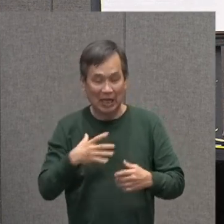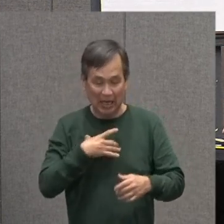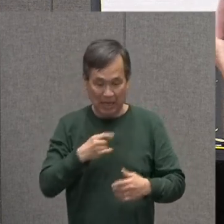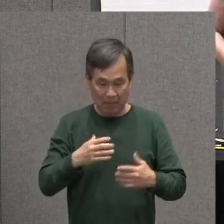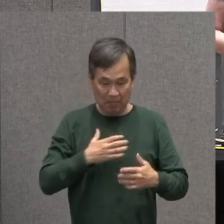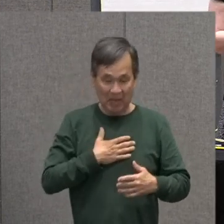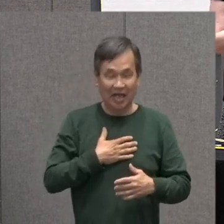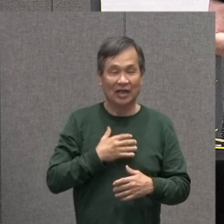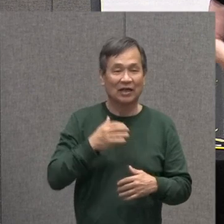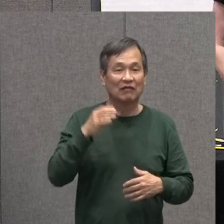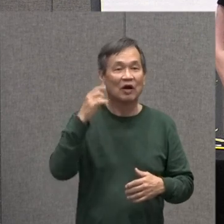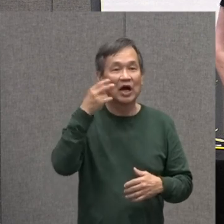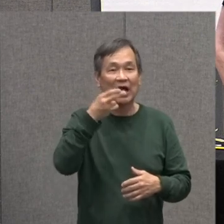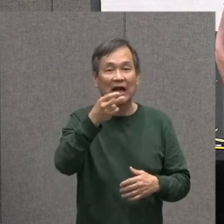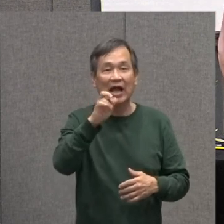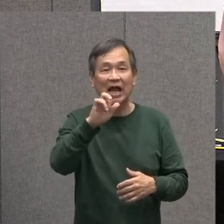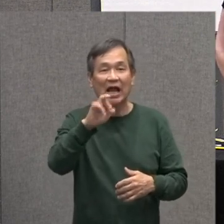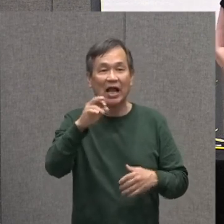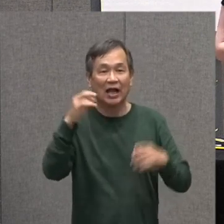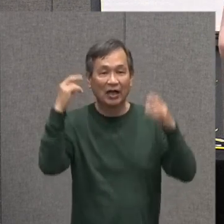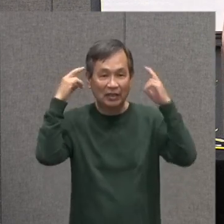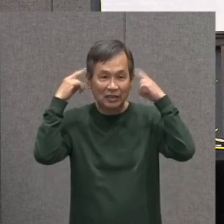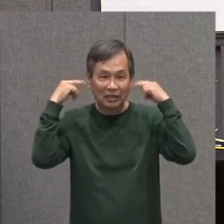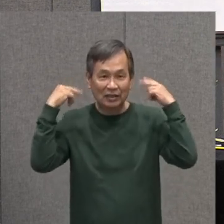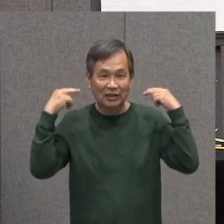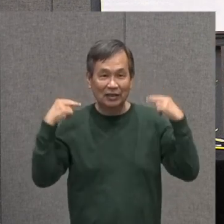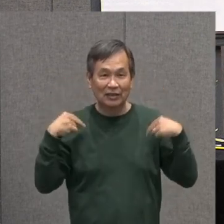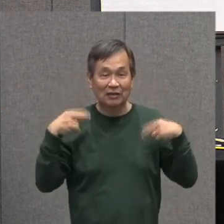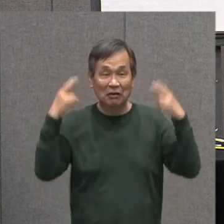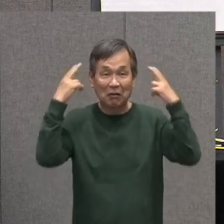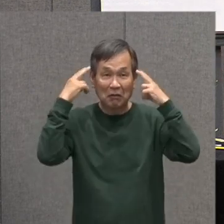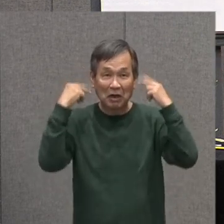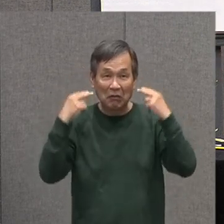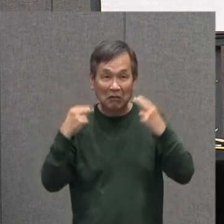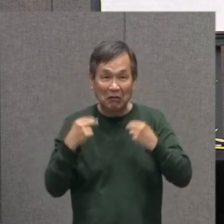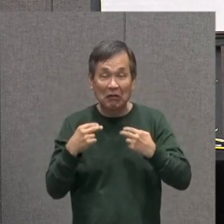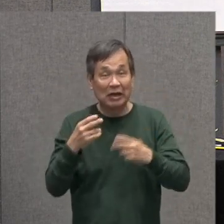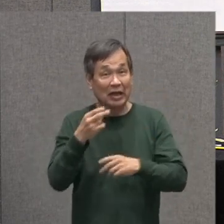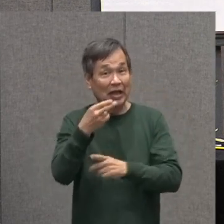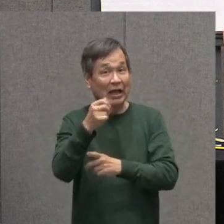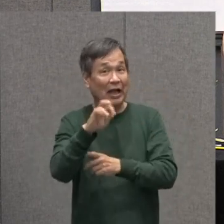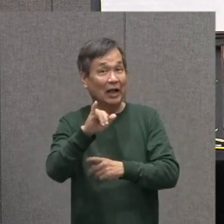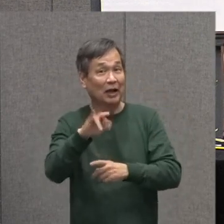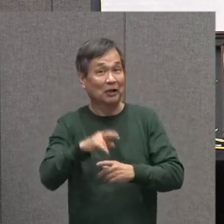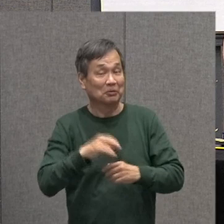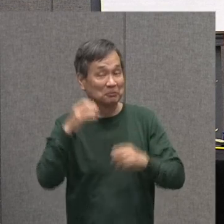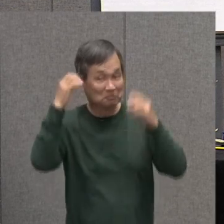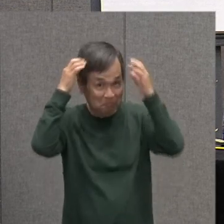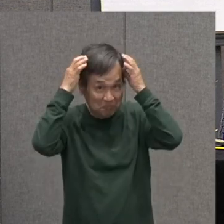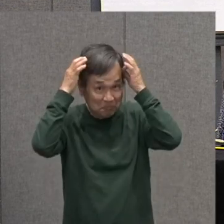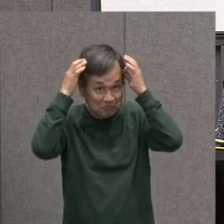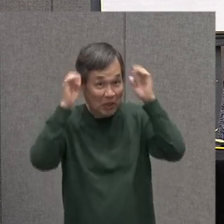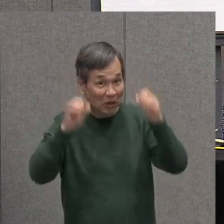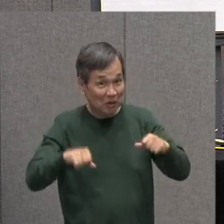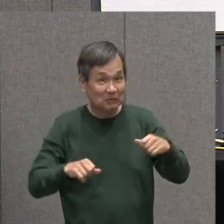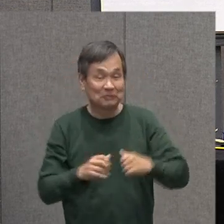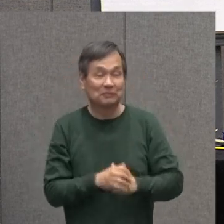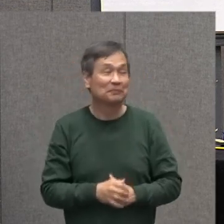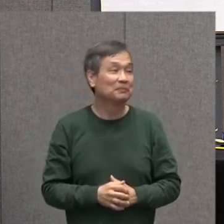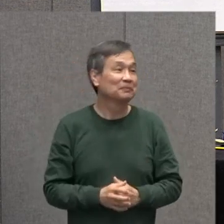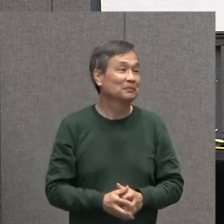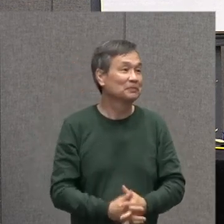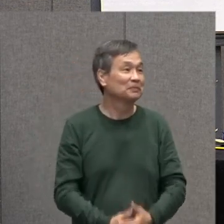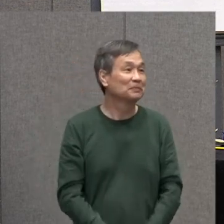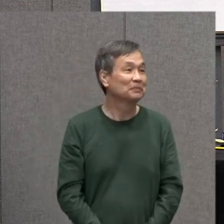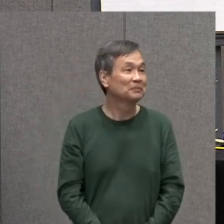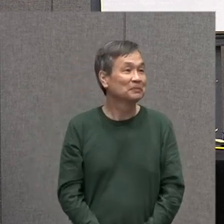Oh, I bet you could do a couple pieces like that. Yeah. That's a very creative idea. Yep. Maybe my smaller